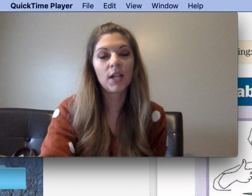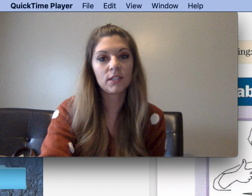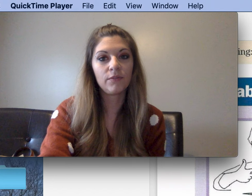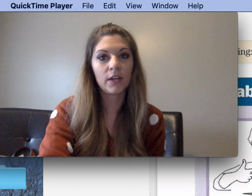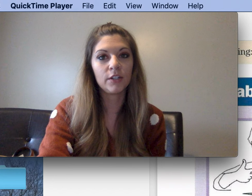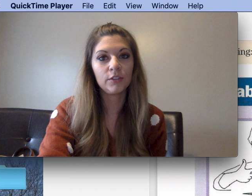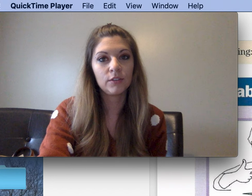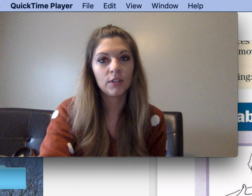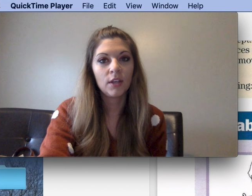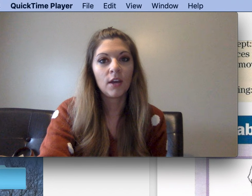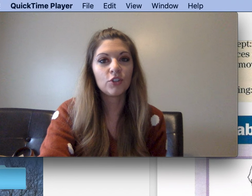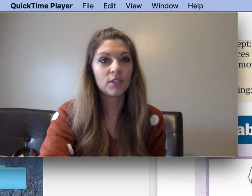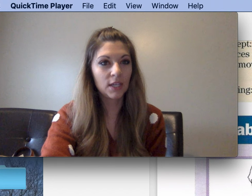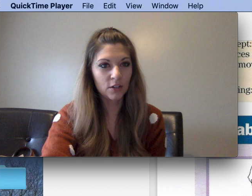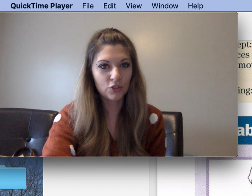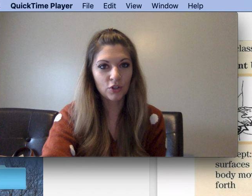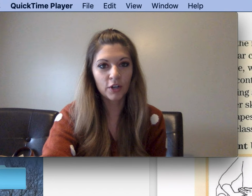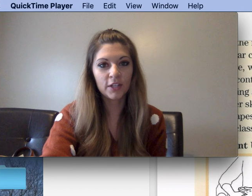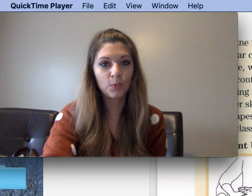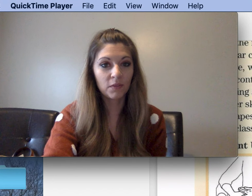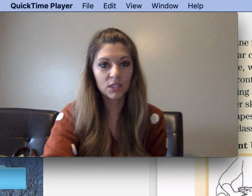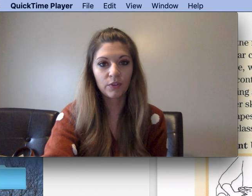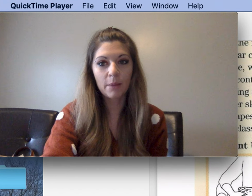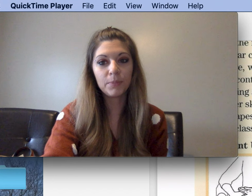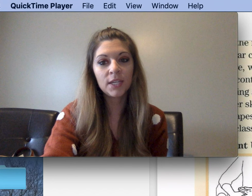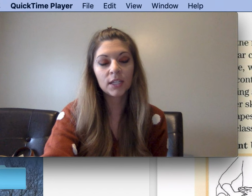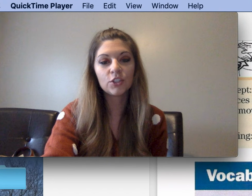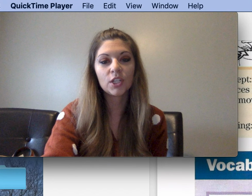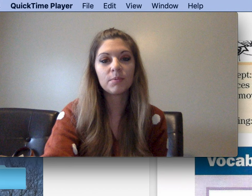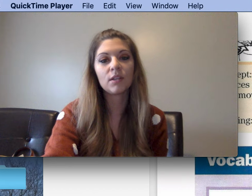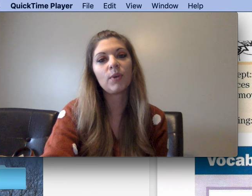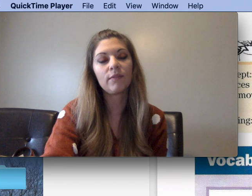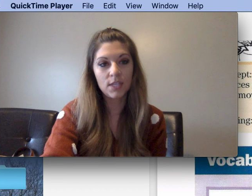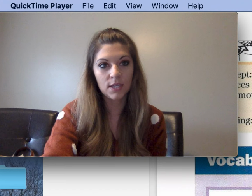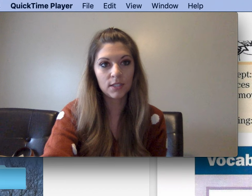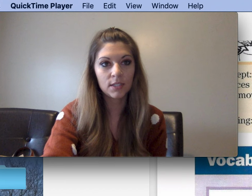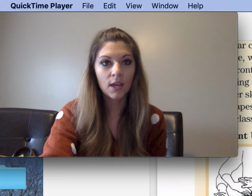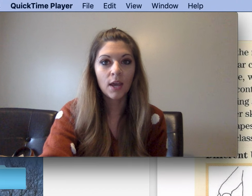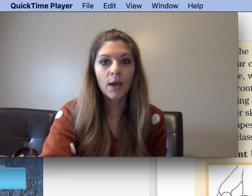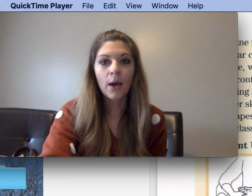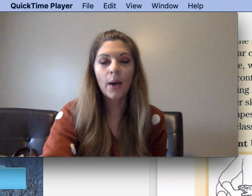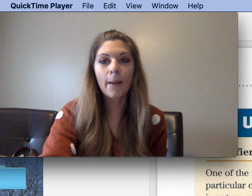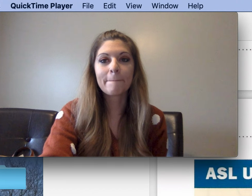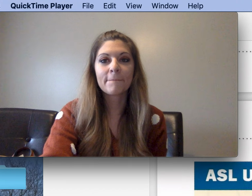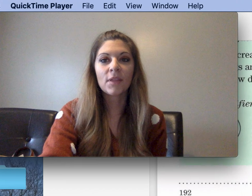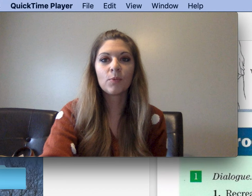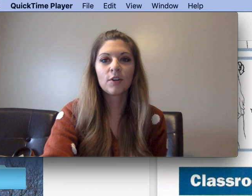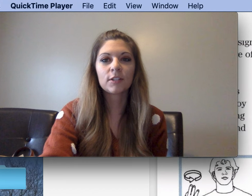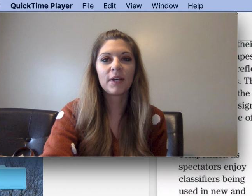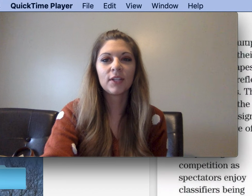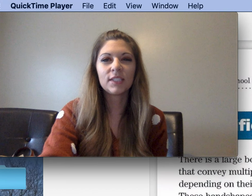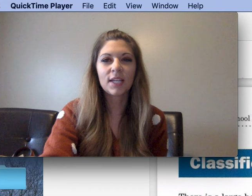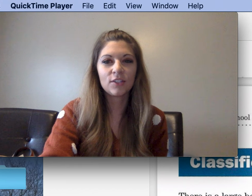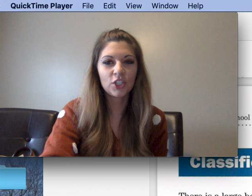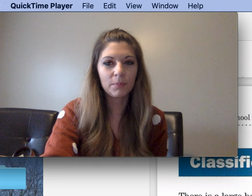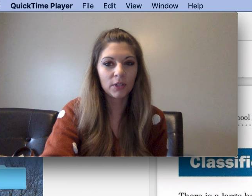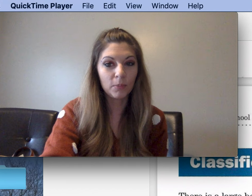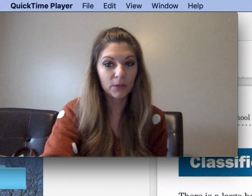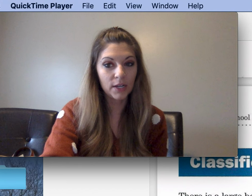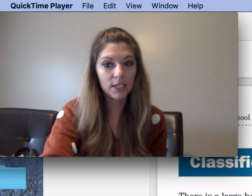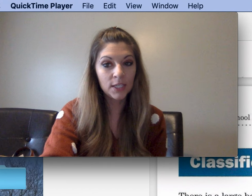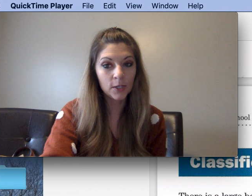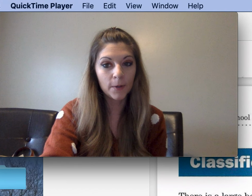some classifiers just to get us started. So we have these flat B hand shapes, and then we have these. And then we talked about like size and shape a